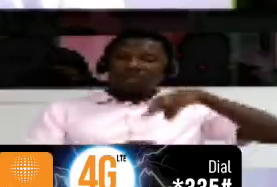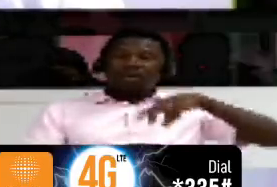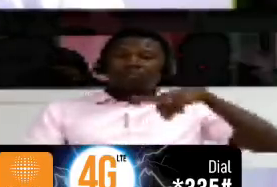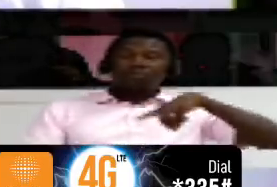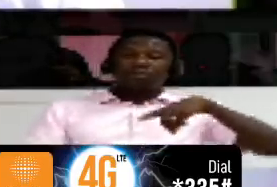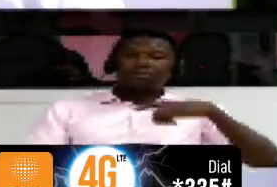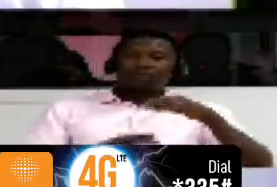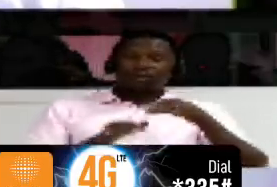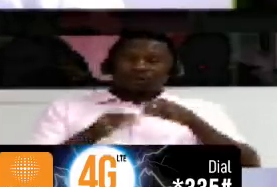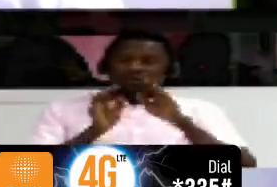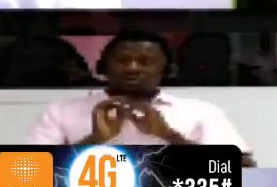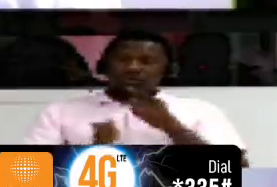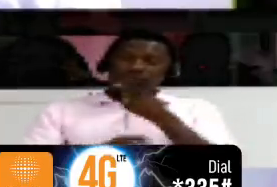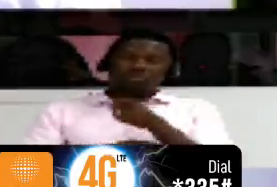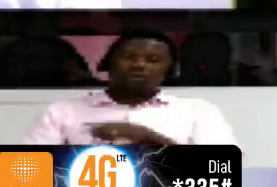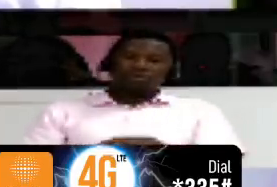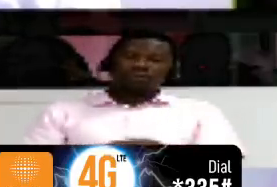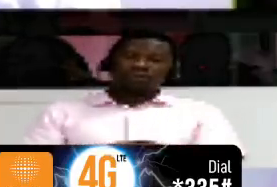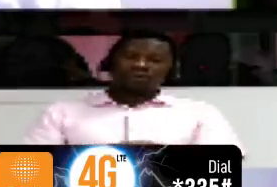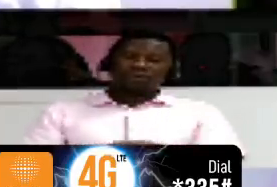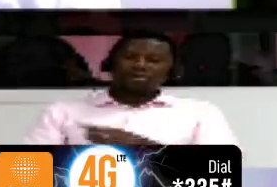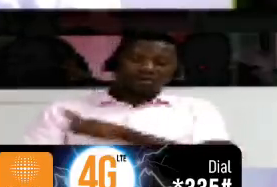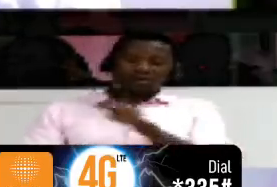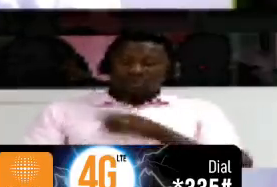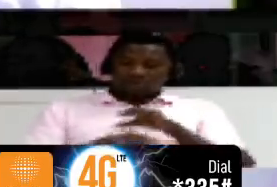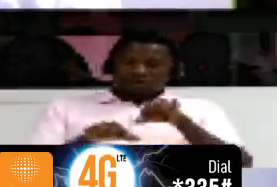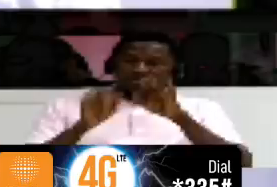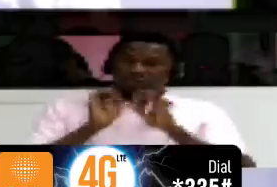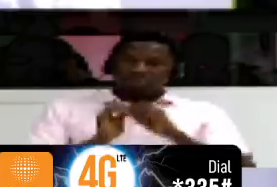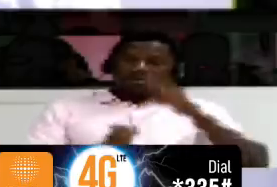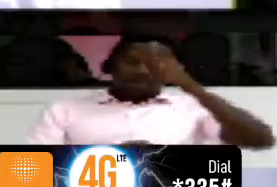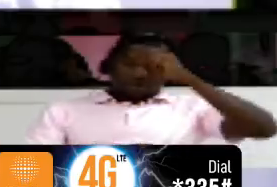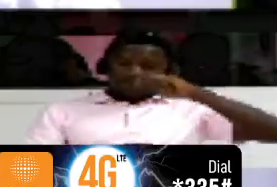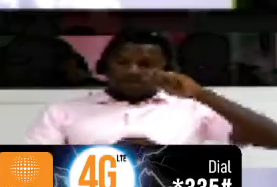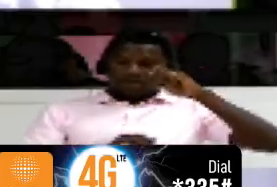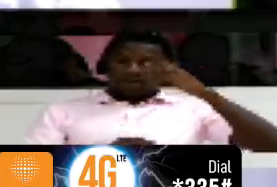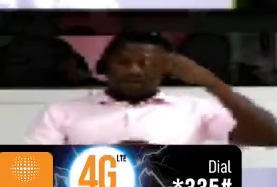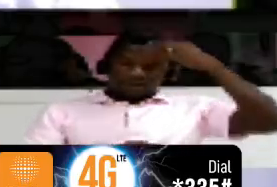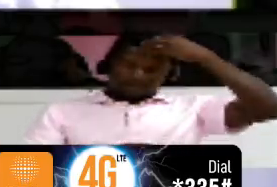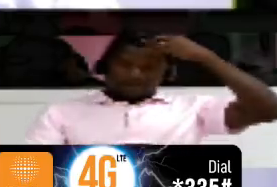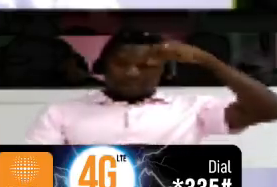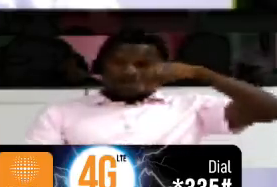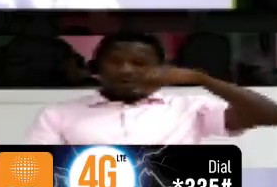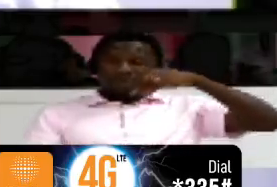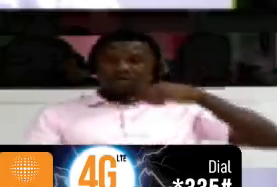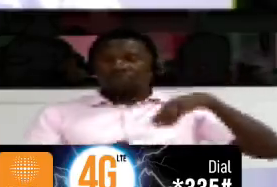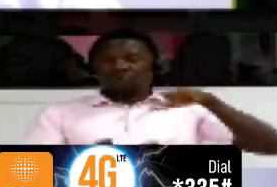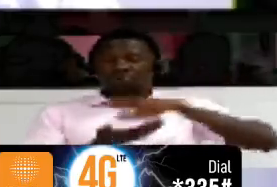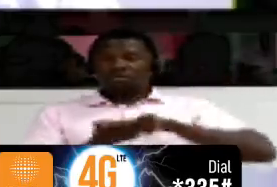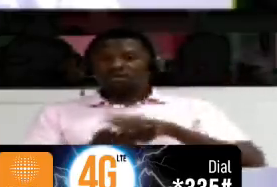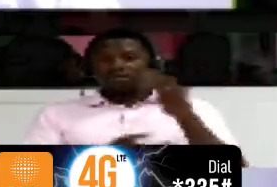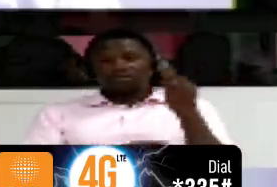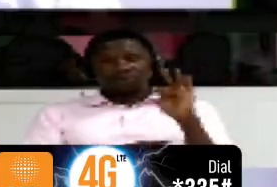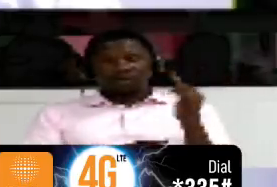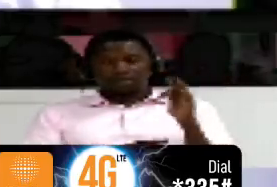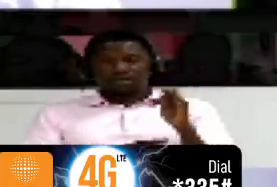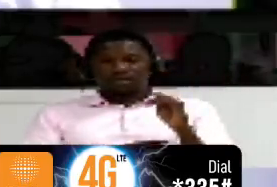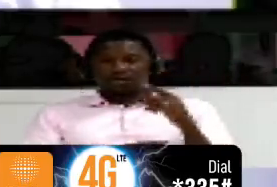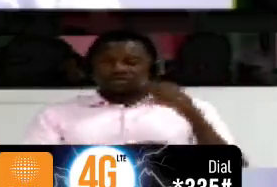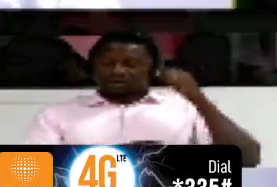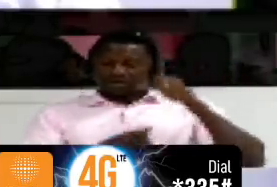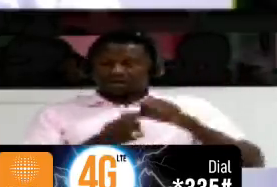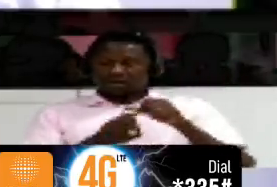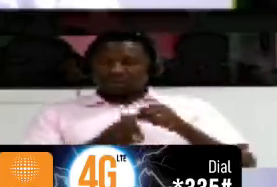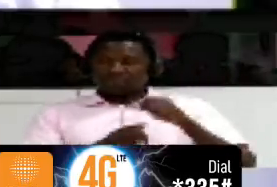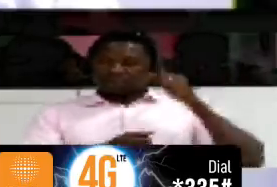to police headquarters. This was on a Friday. I could still remember